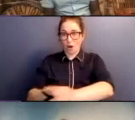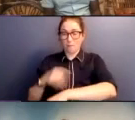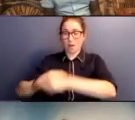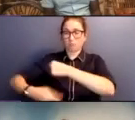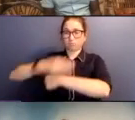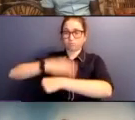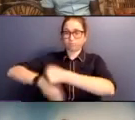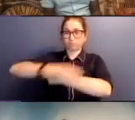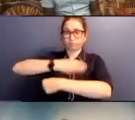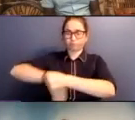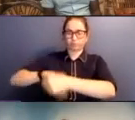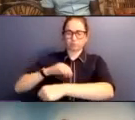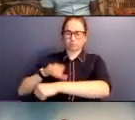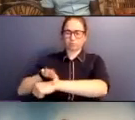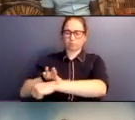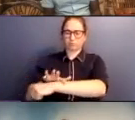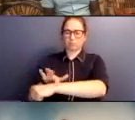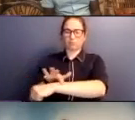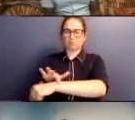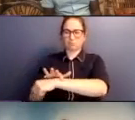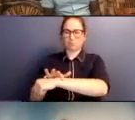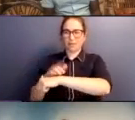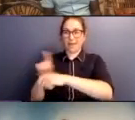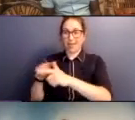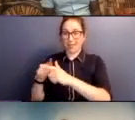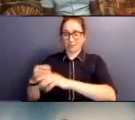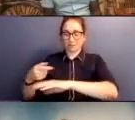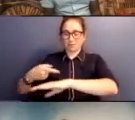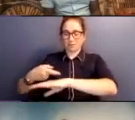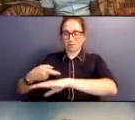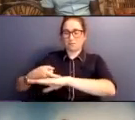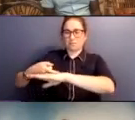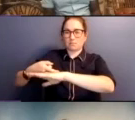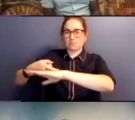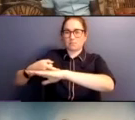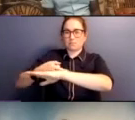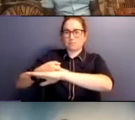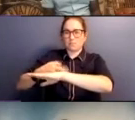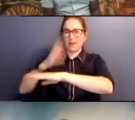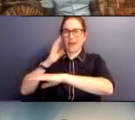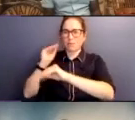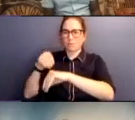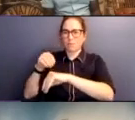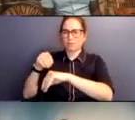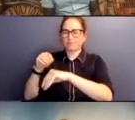right above the wrist, underneath the wristband, I would slip in what is called a